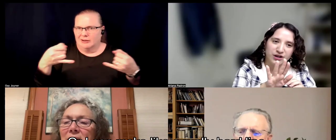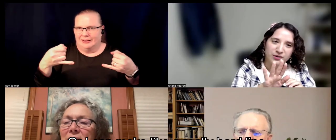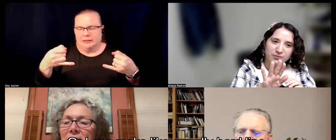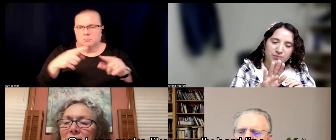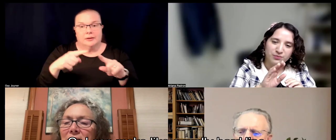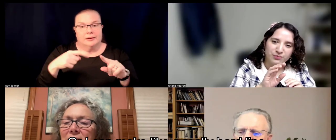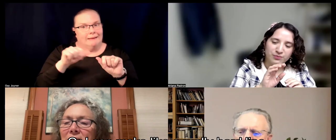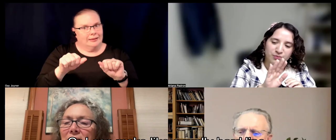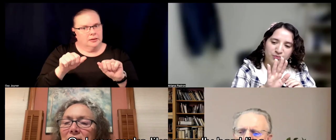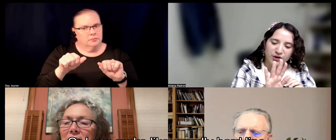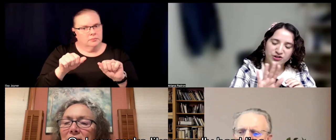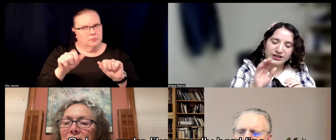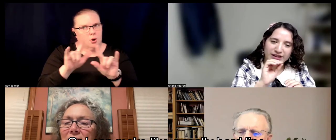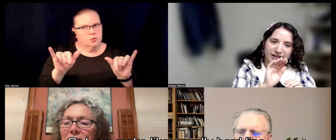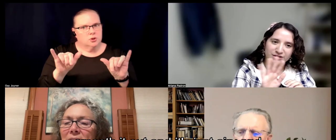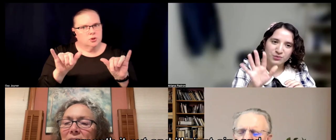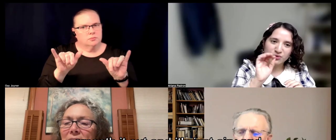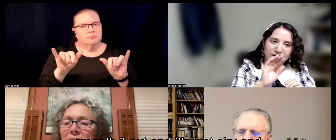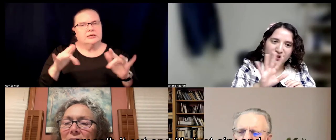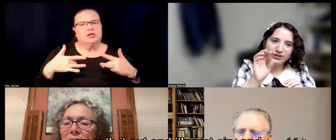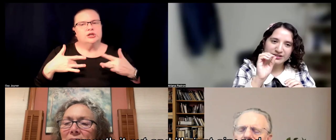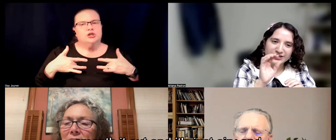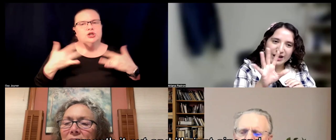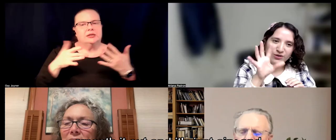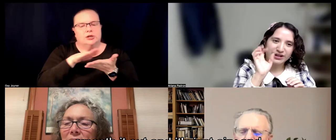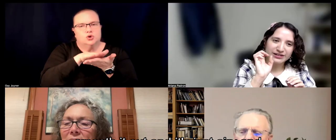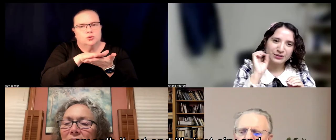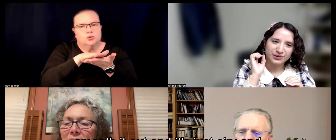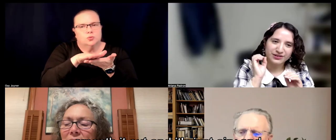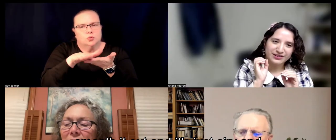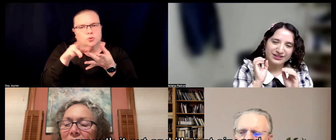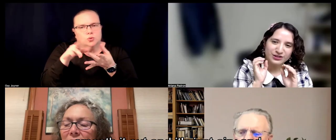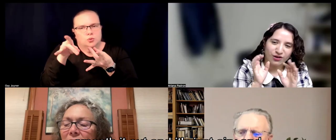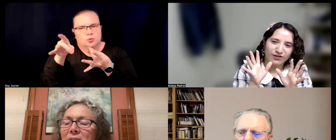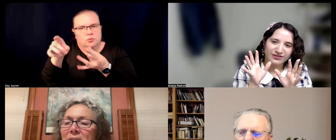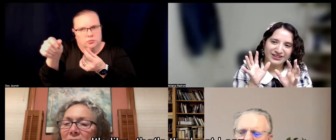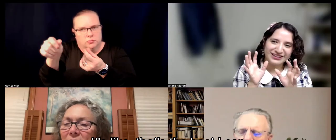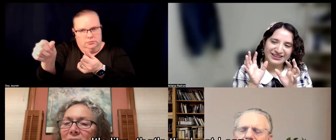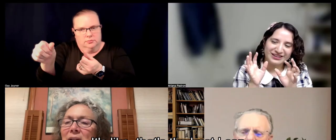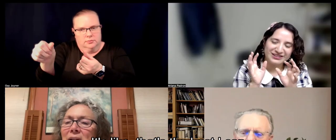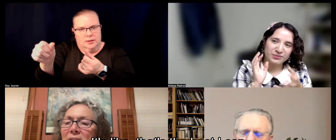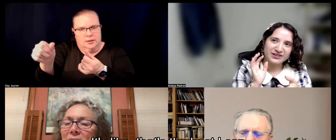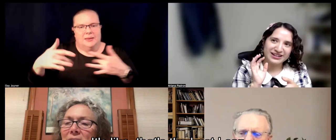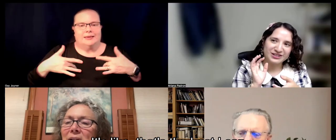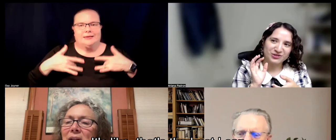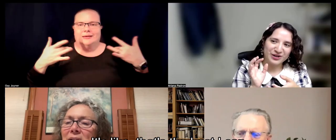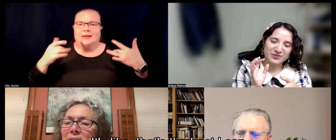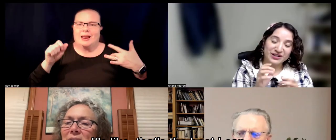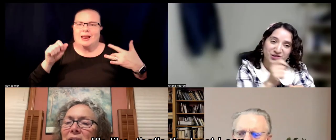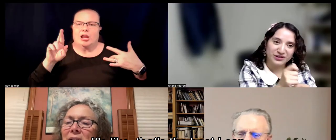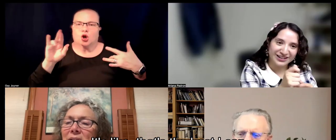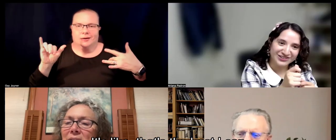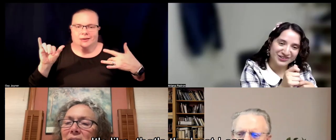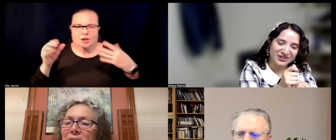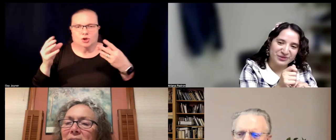can very gently like smooth it out, and it's just airy and soft. It's like that's the best I can describe it, but